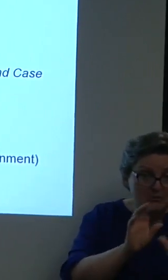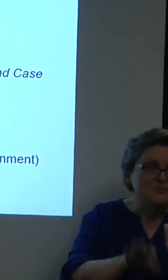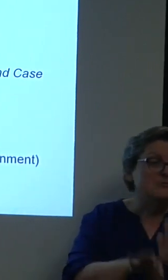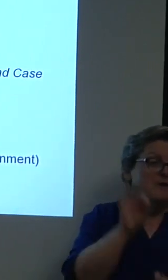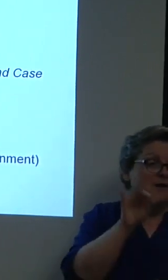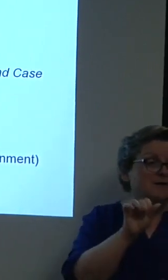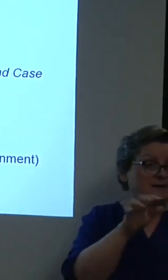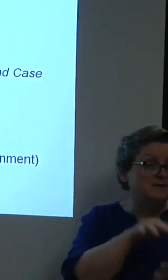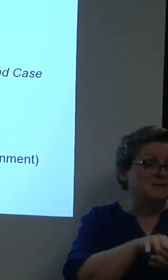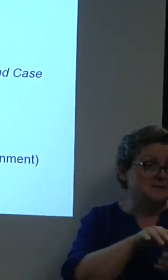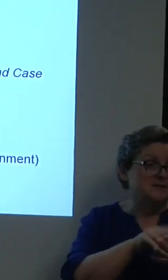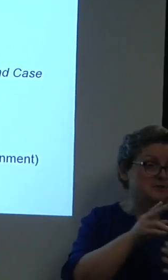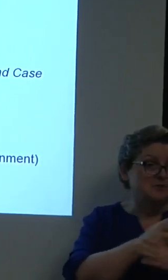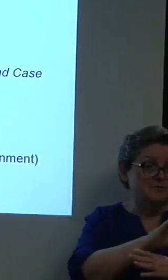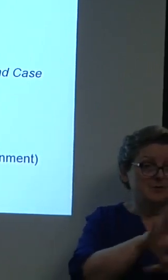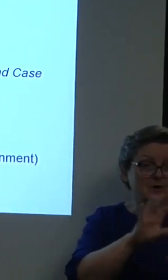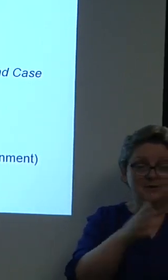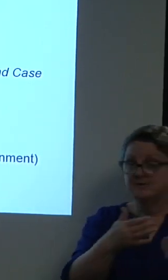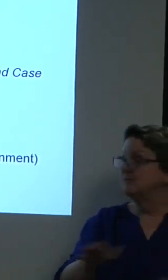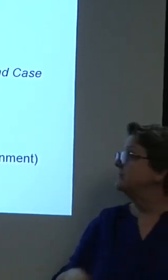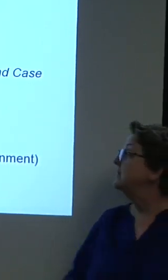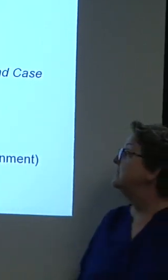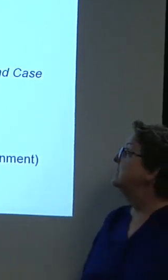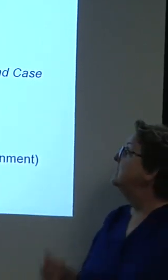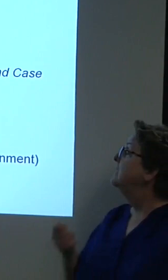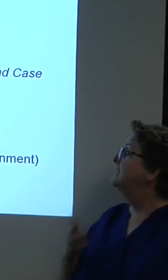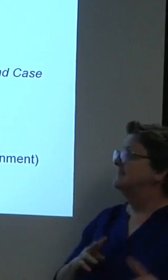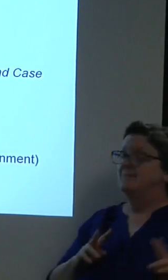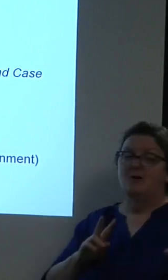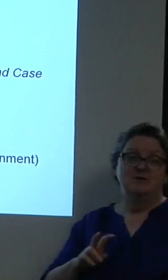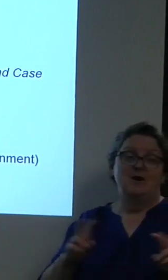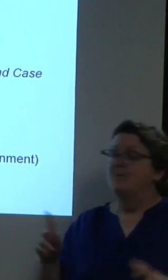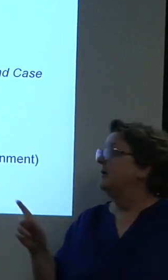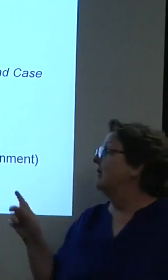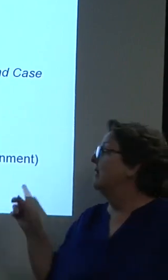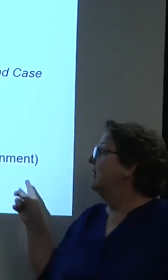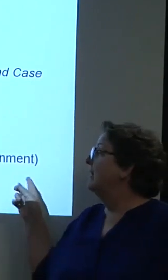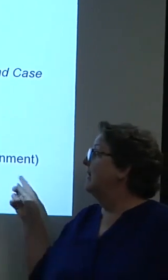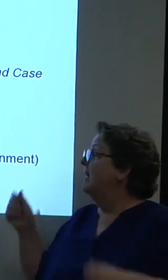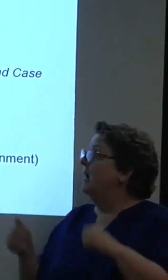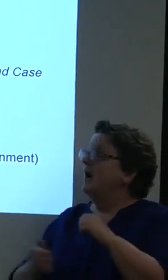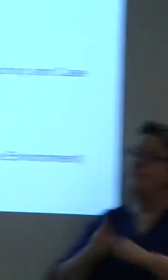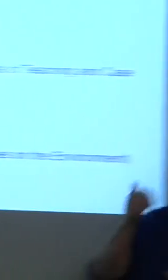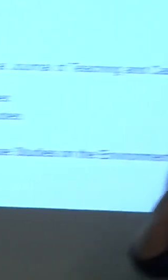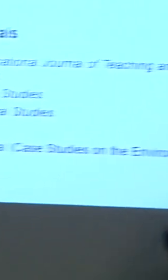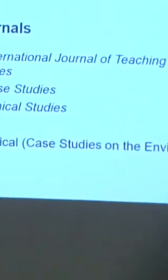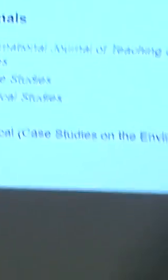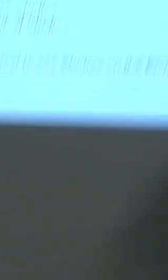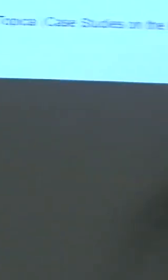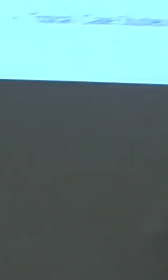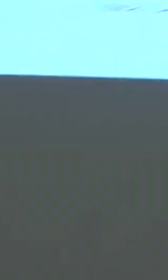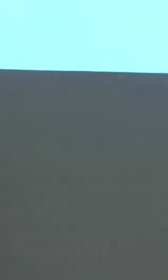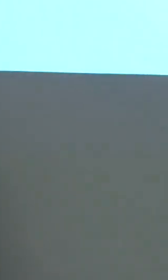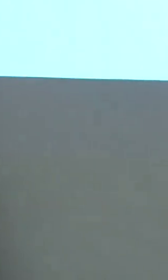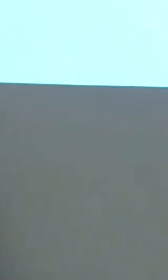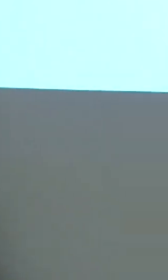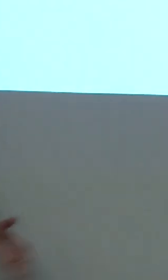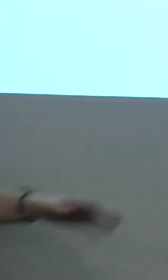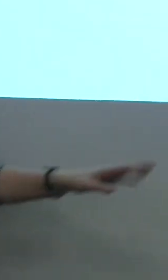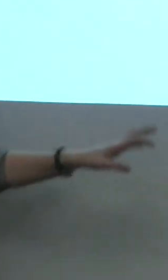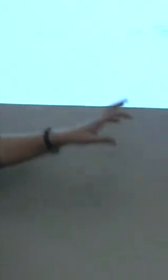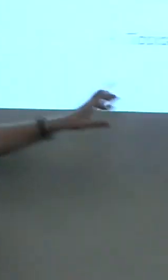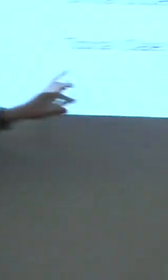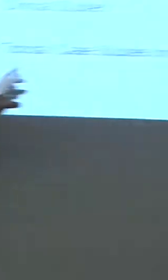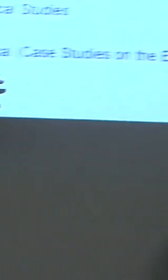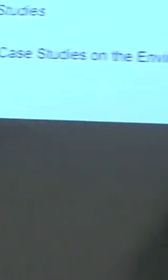case studies to use in your class. Some of them are topical. I am most familiar with all the ones having to do with environment because those are what I teach